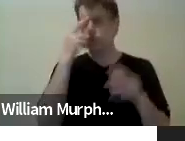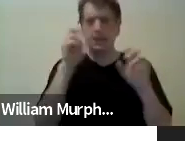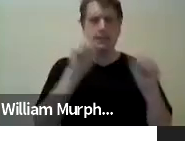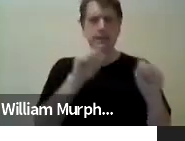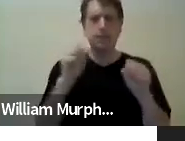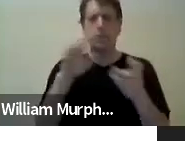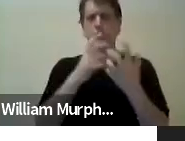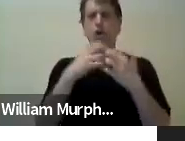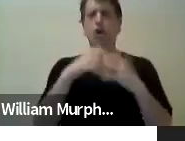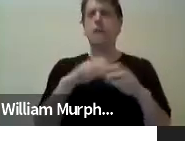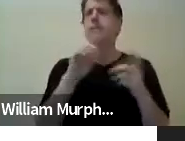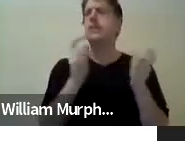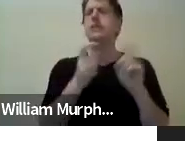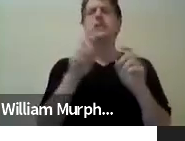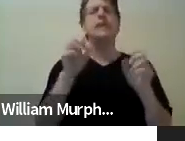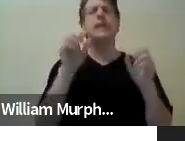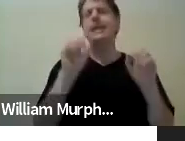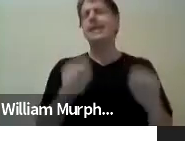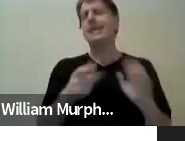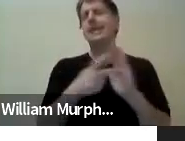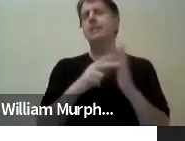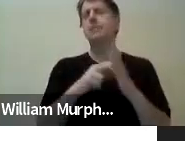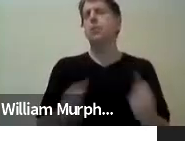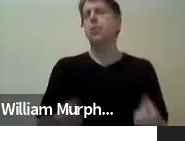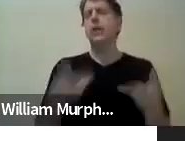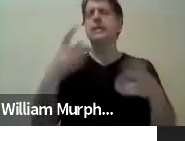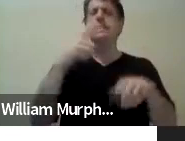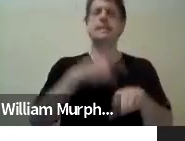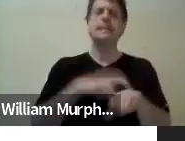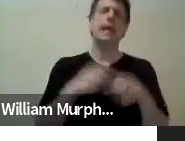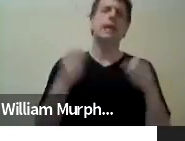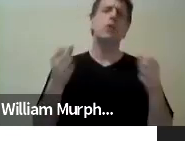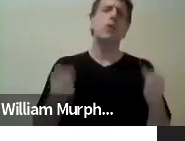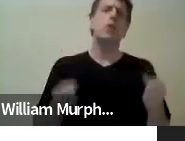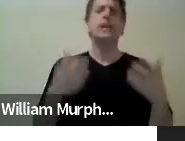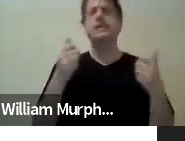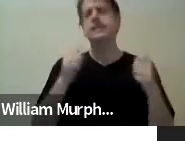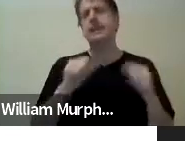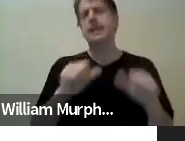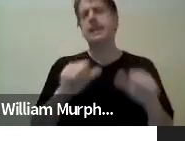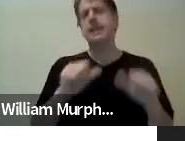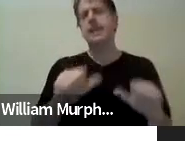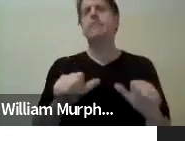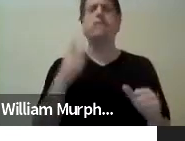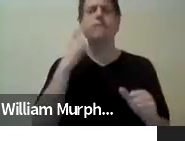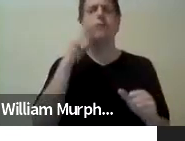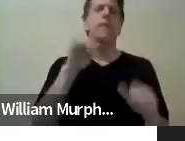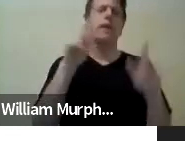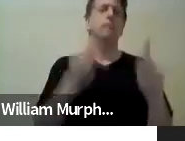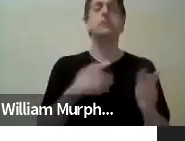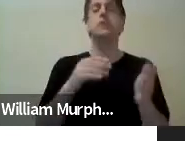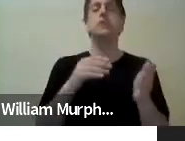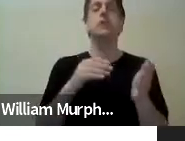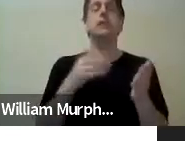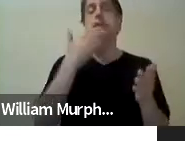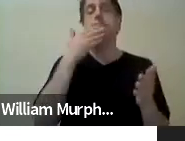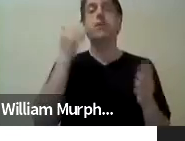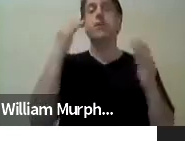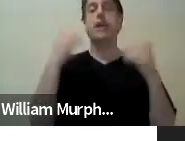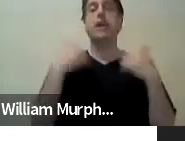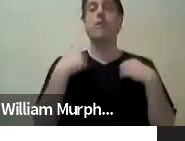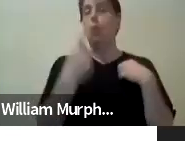wasted time and effort from your organization and for the person you're providing the accommodation to. So it's often useful to have a point person